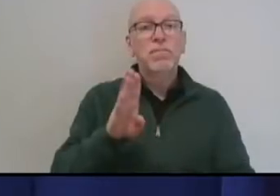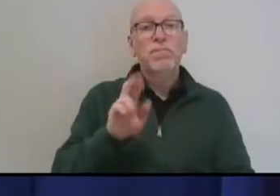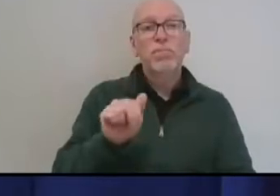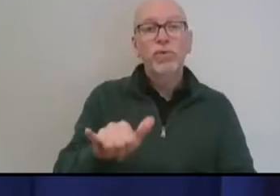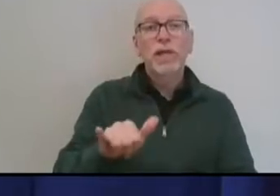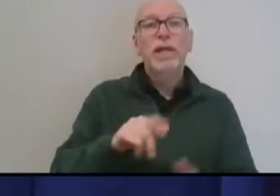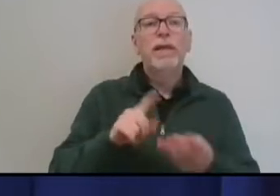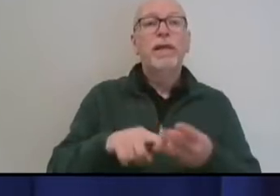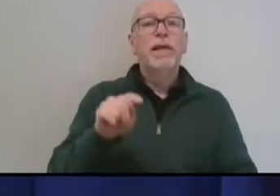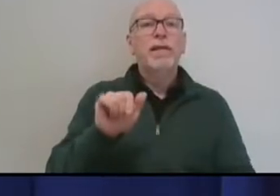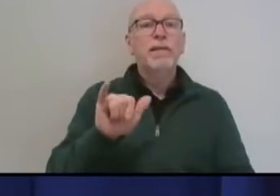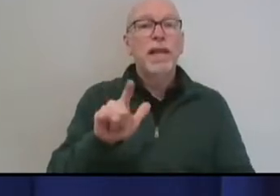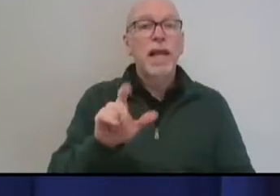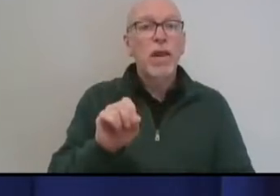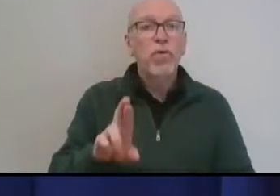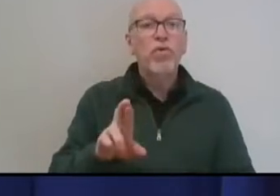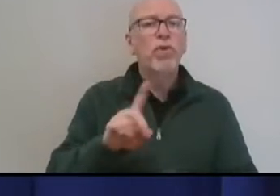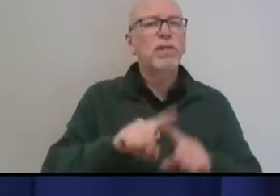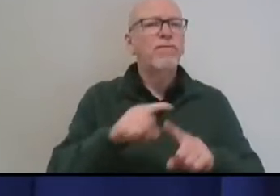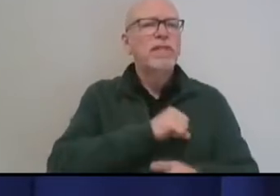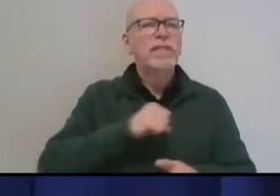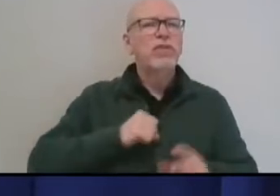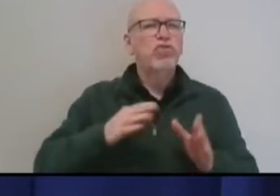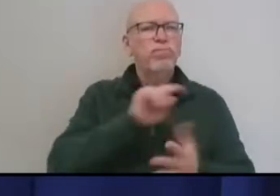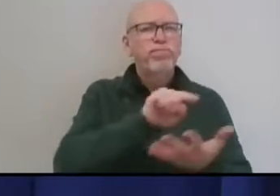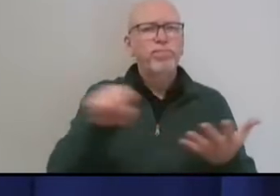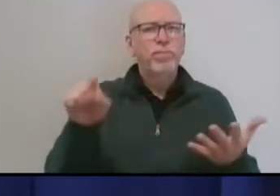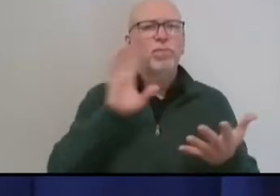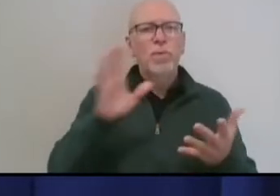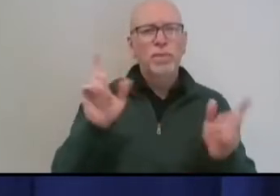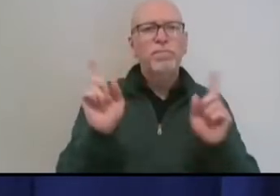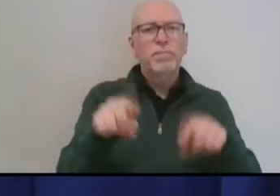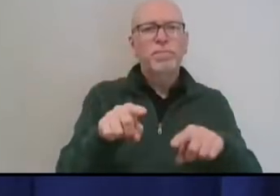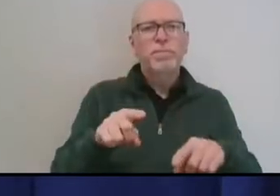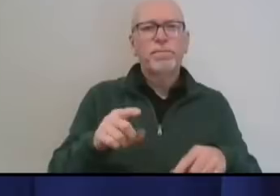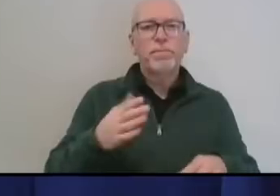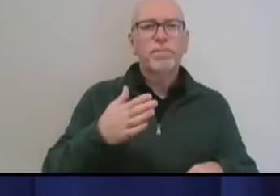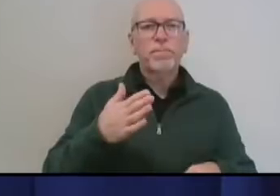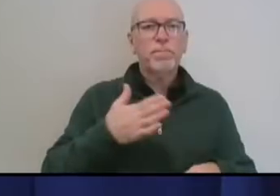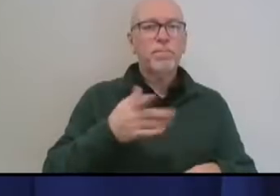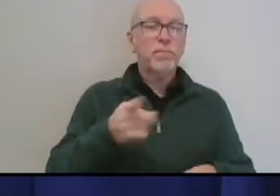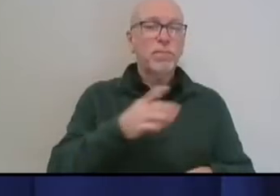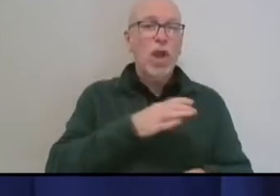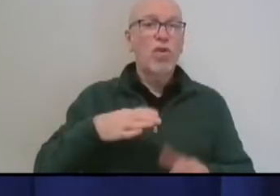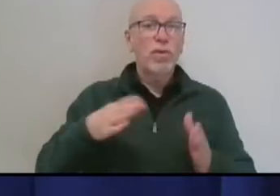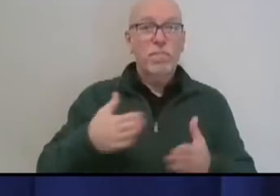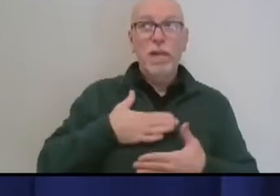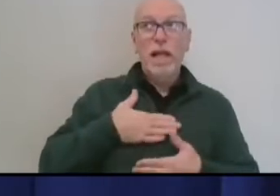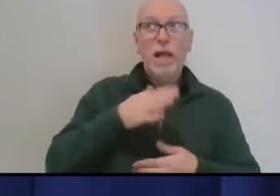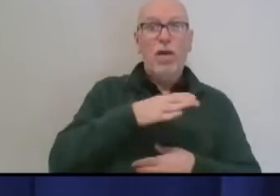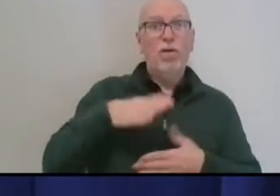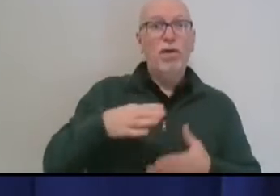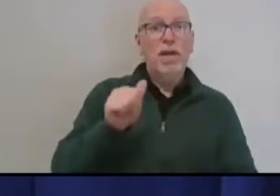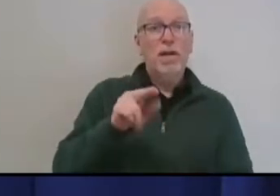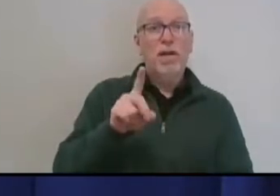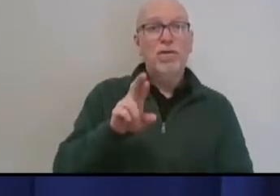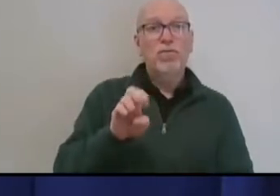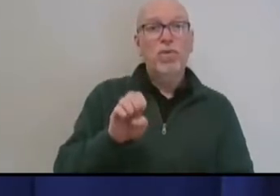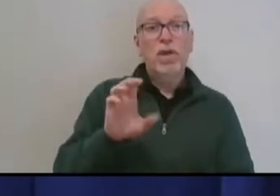Senator Taylor. So there's a number of folks. My congressman, Andre Carson's